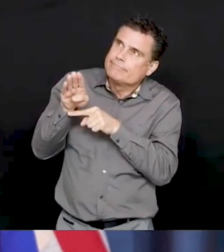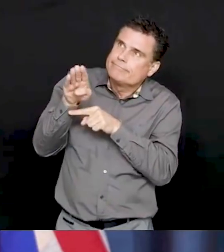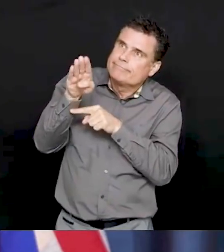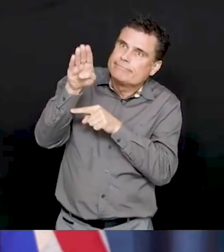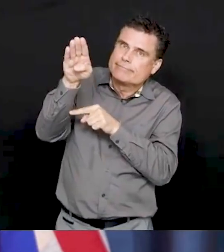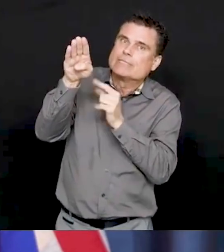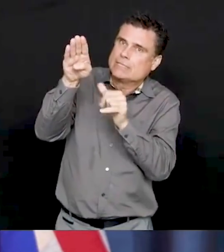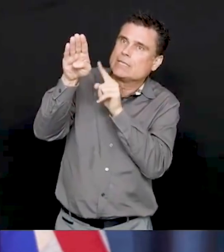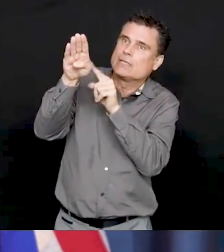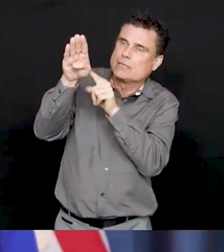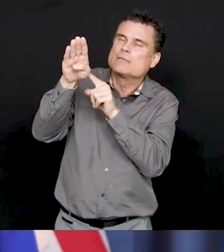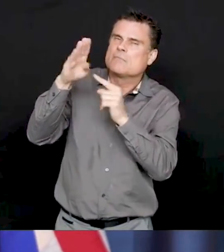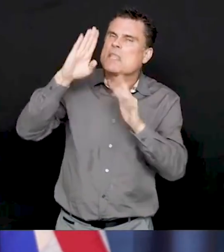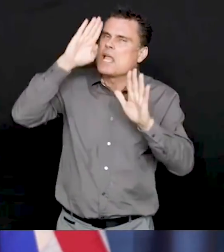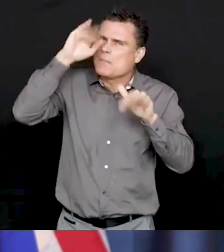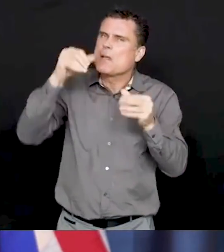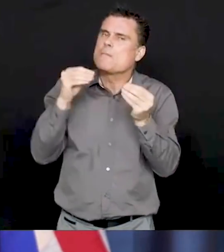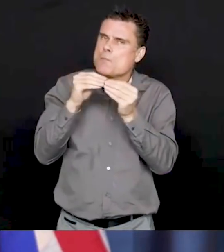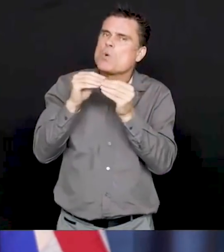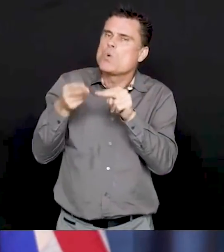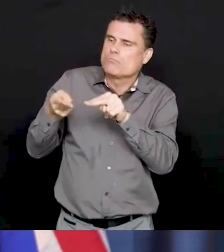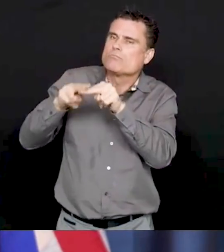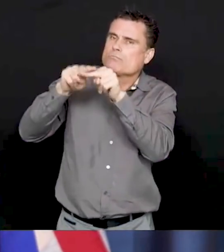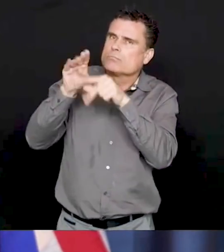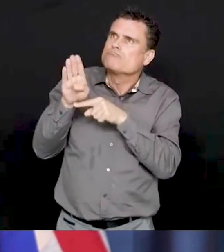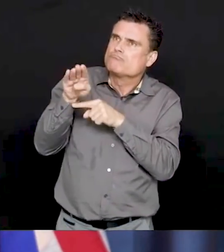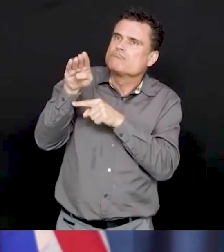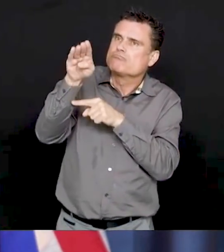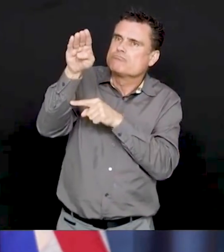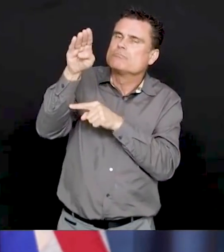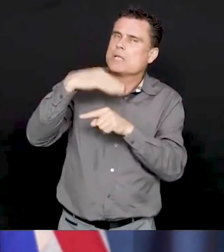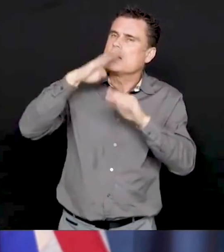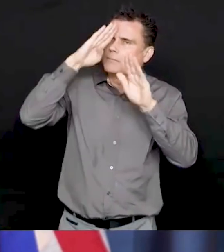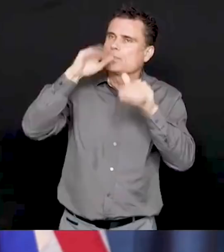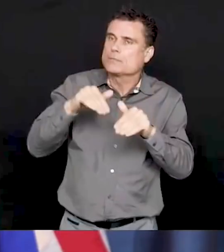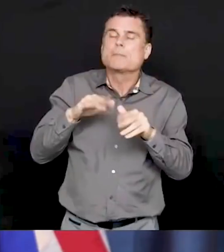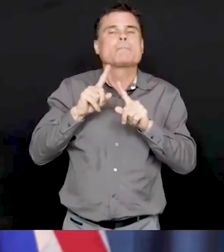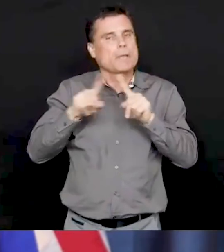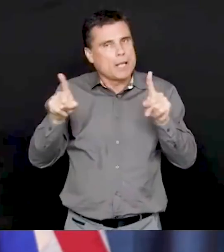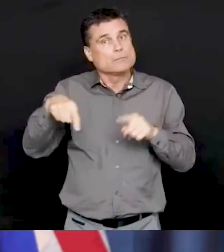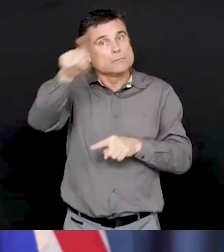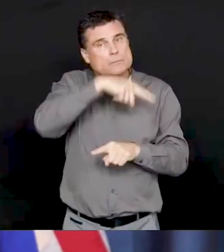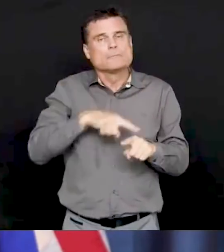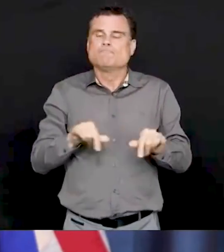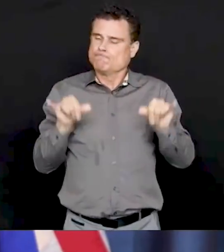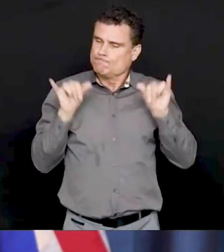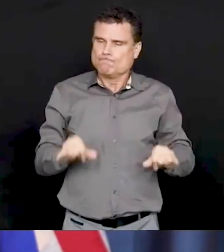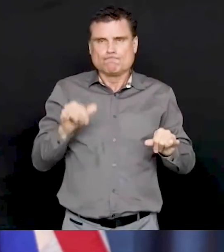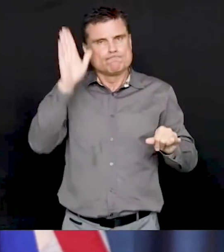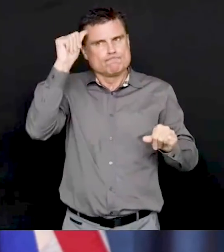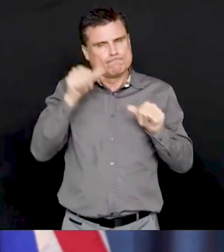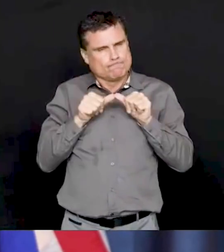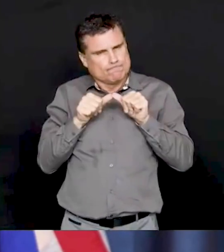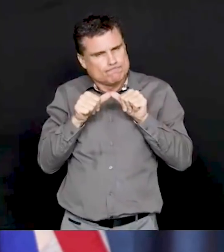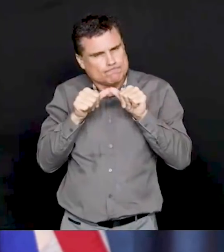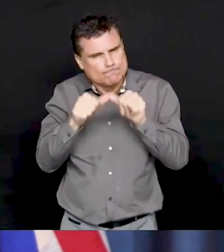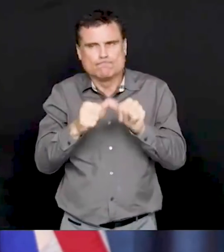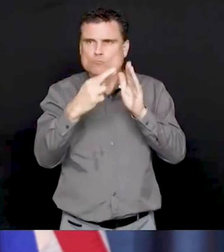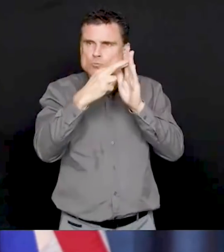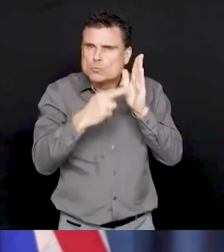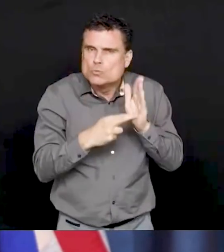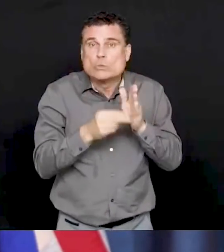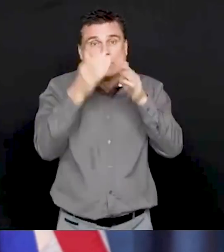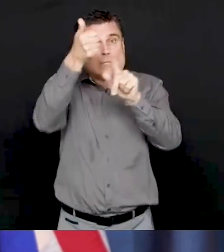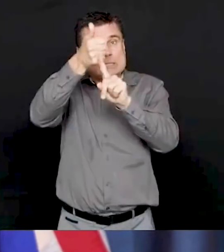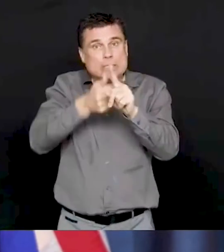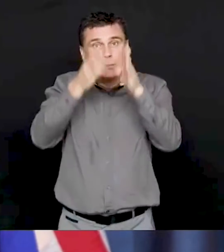across government, across our health system, and in our community. Every person needs to do their bit. And I